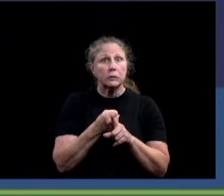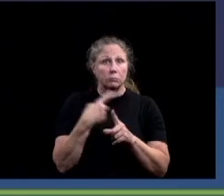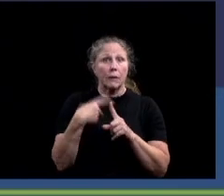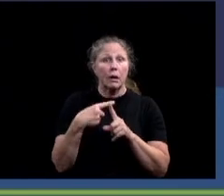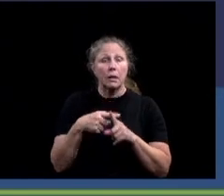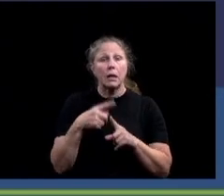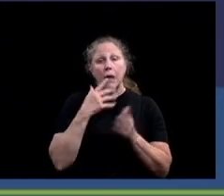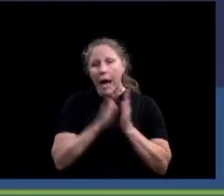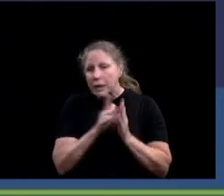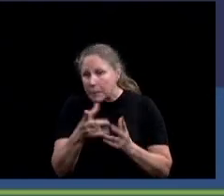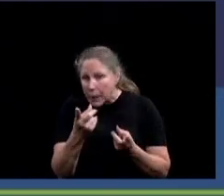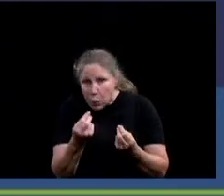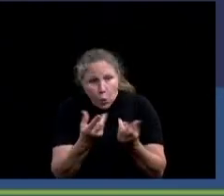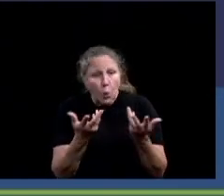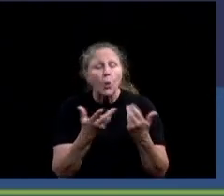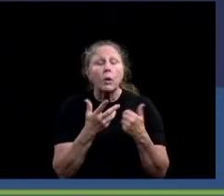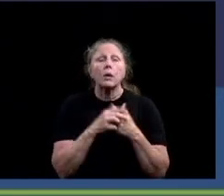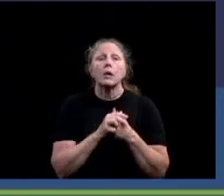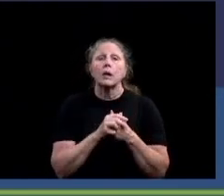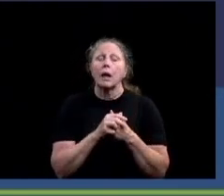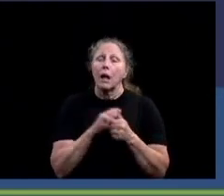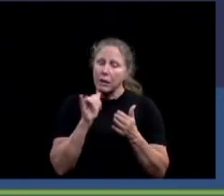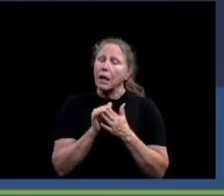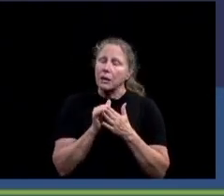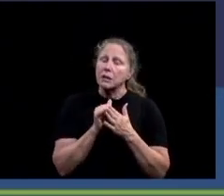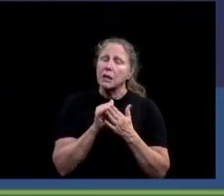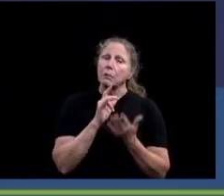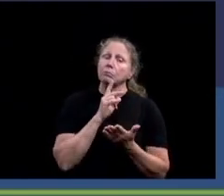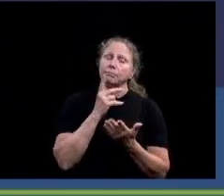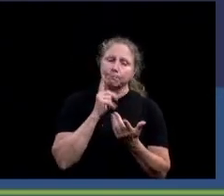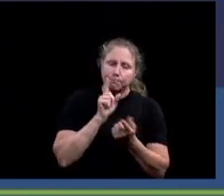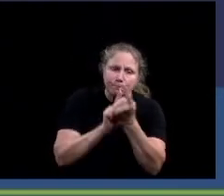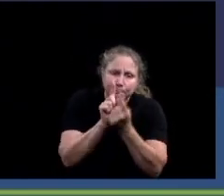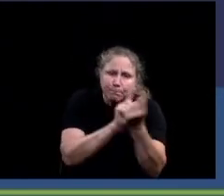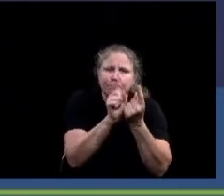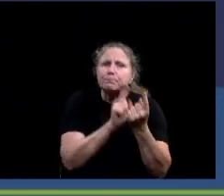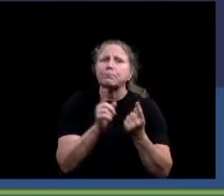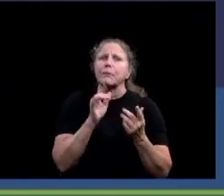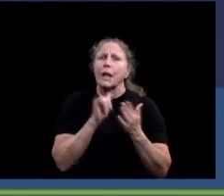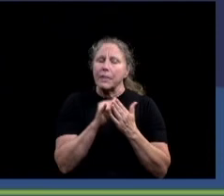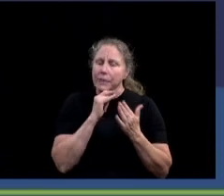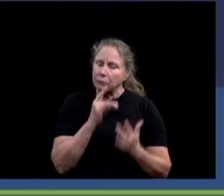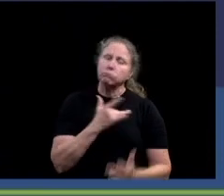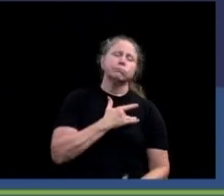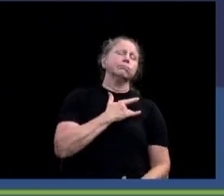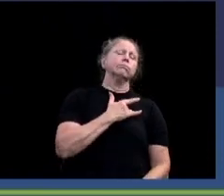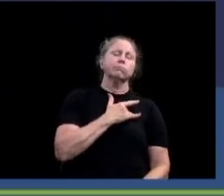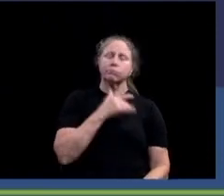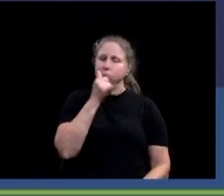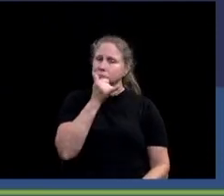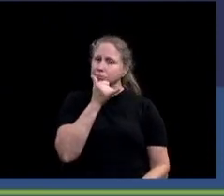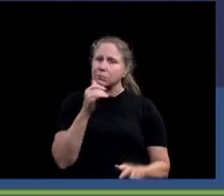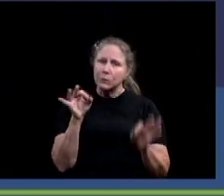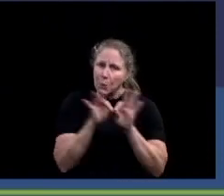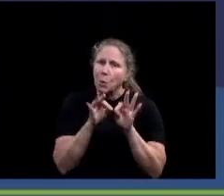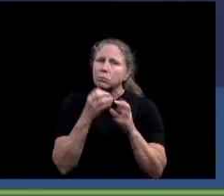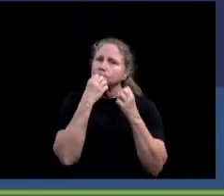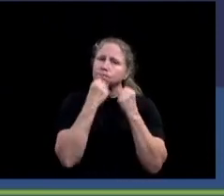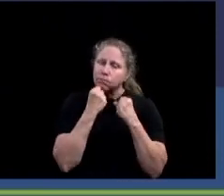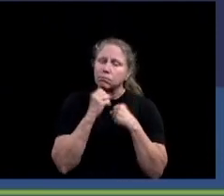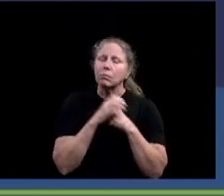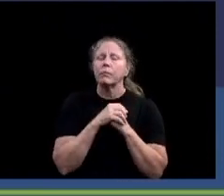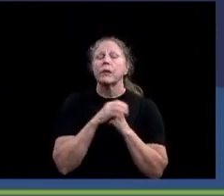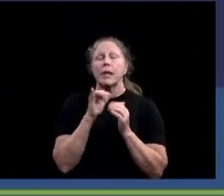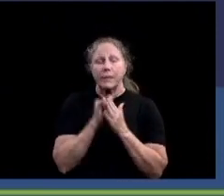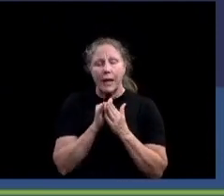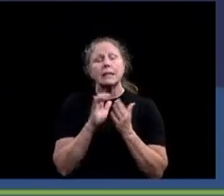that's personal and that goes deep and it means a lot. And I think that that's the only way we're going to